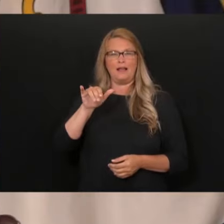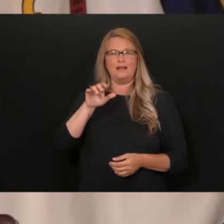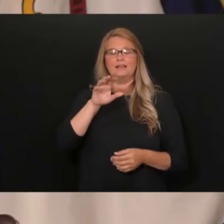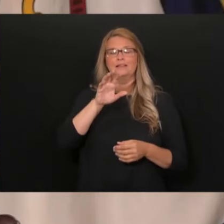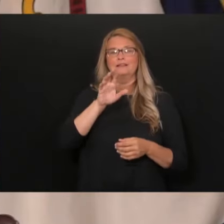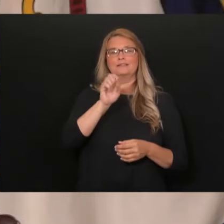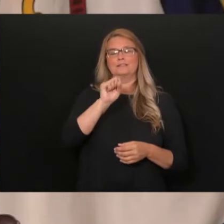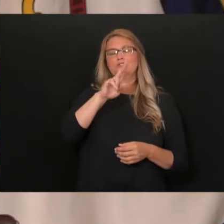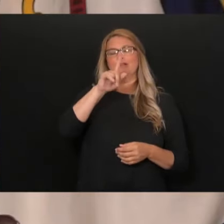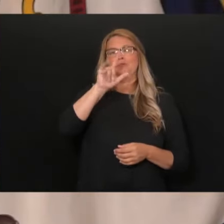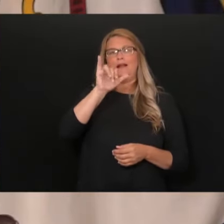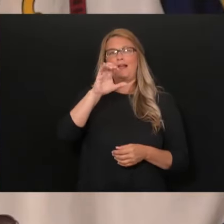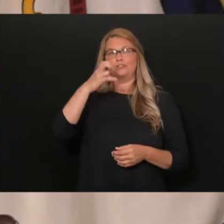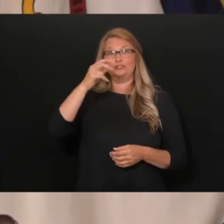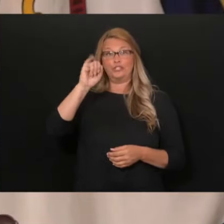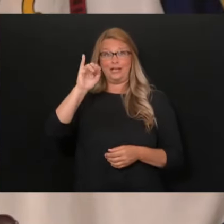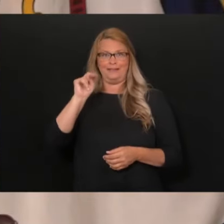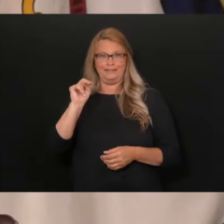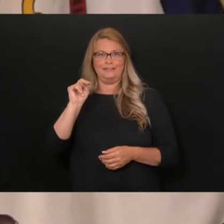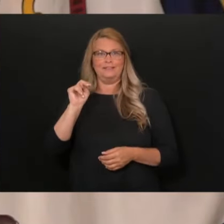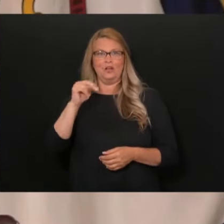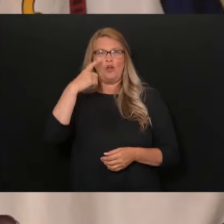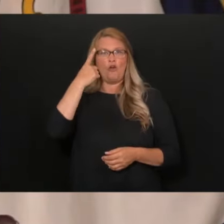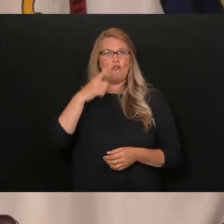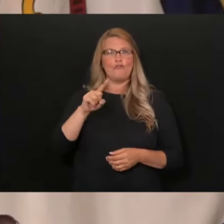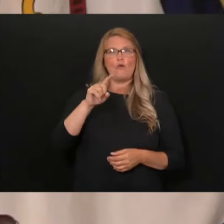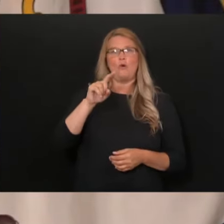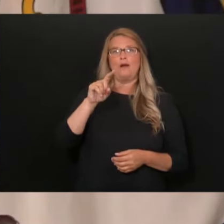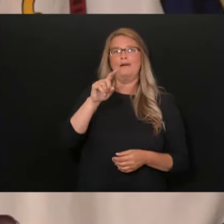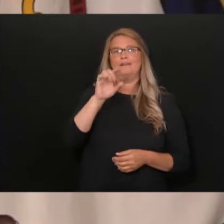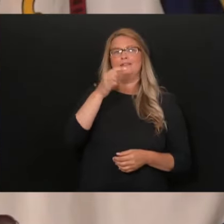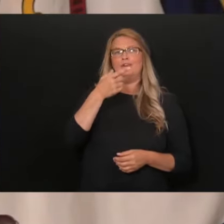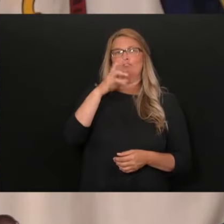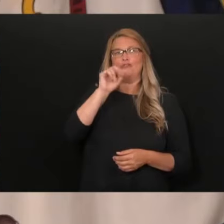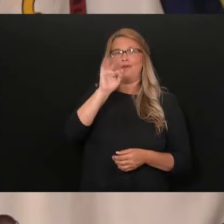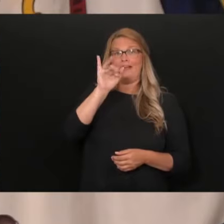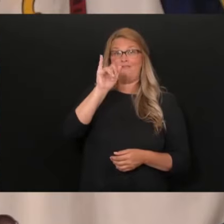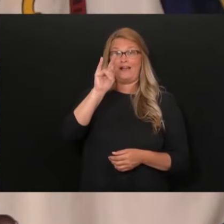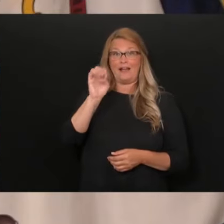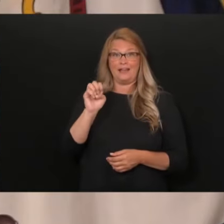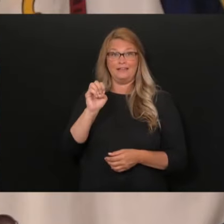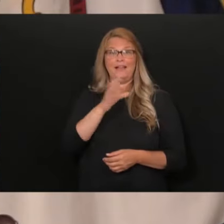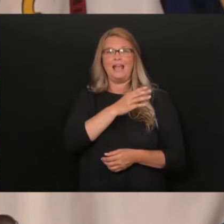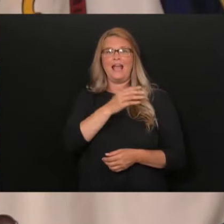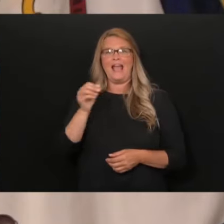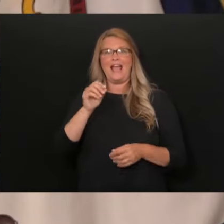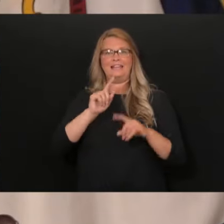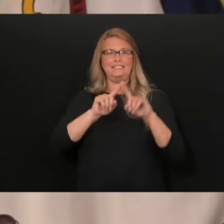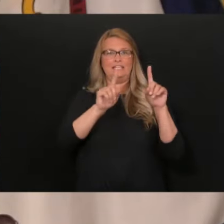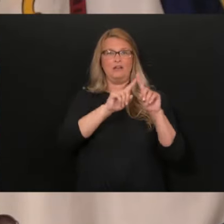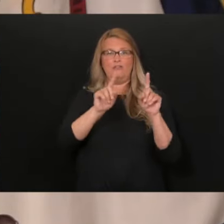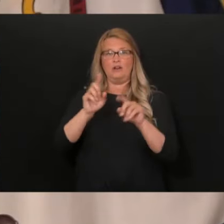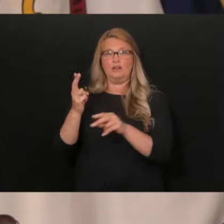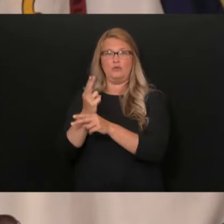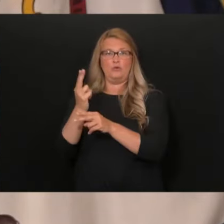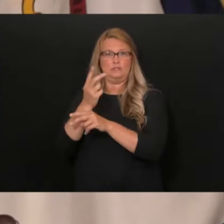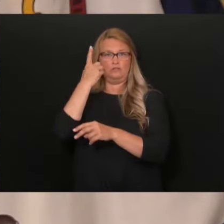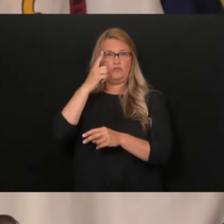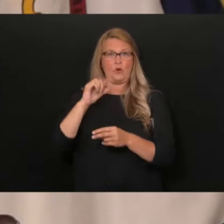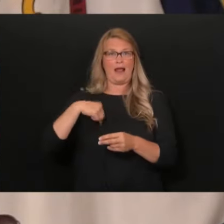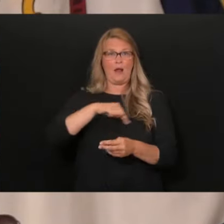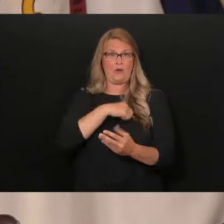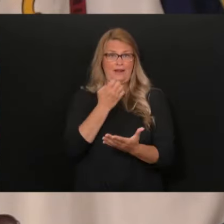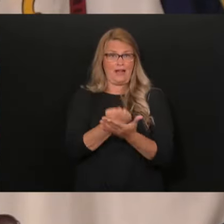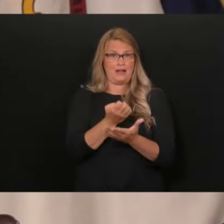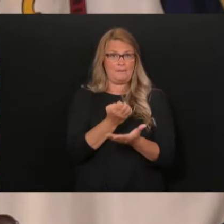supply chain, for synthetic graphite, for critical sectors of the U.S. economy. Amstead